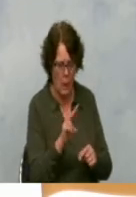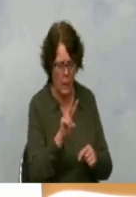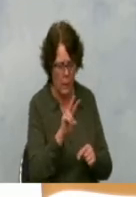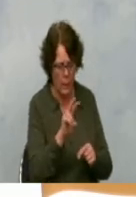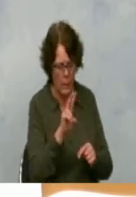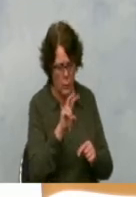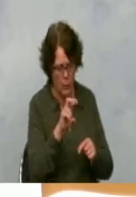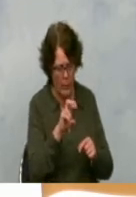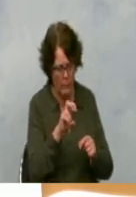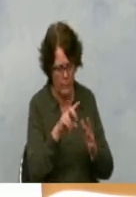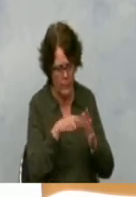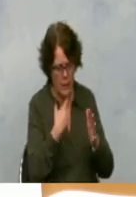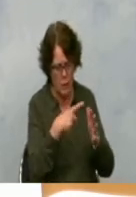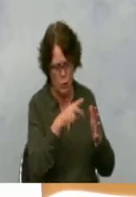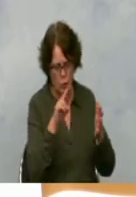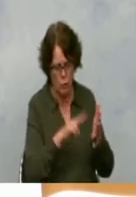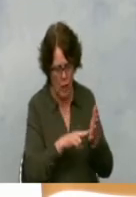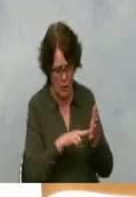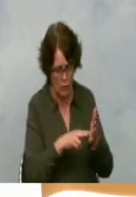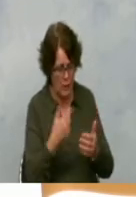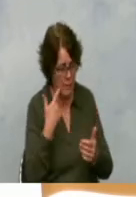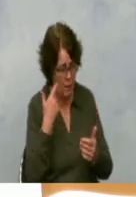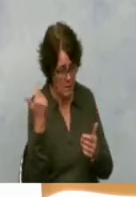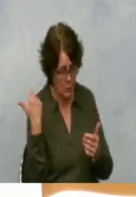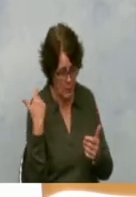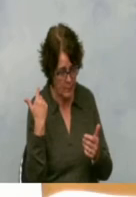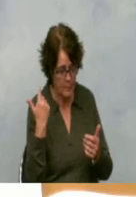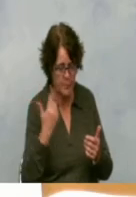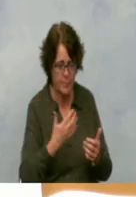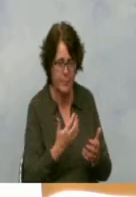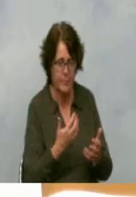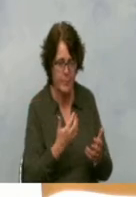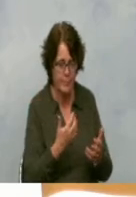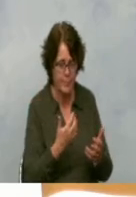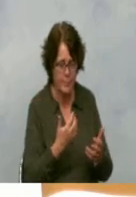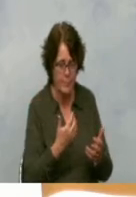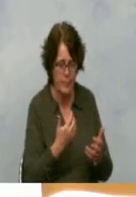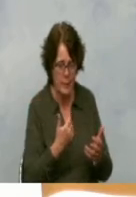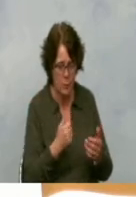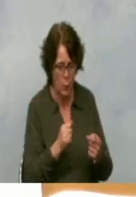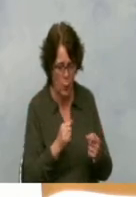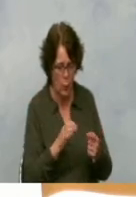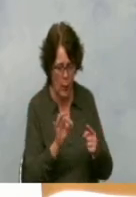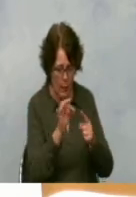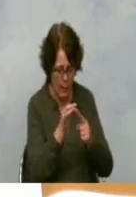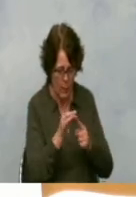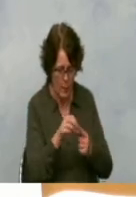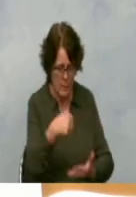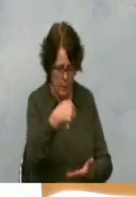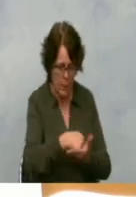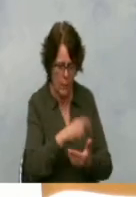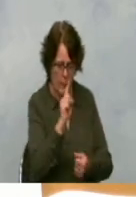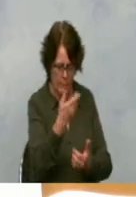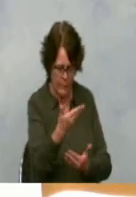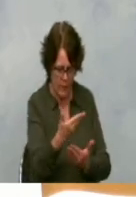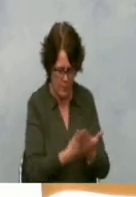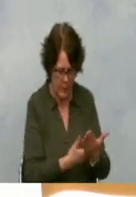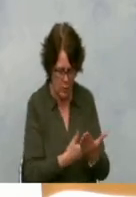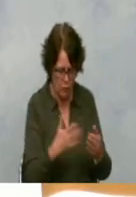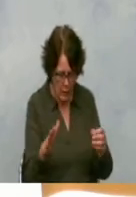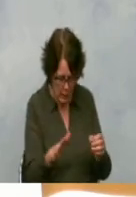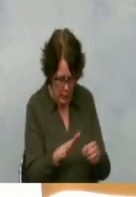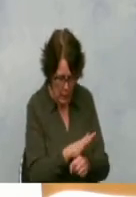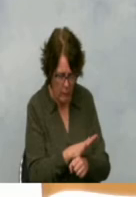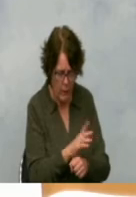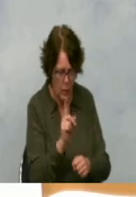of January last week. So the bullet points at the foot of the first page just cover off